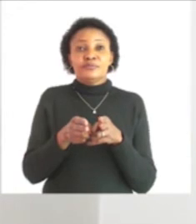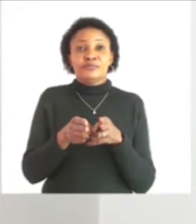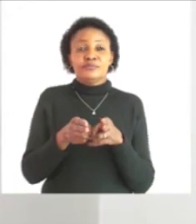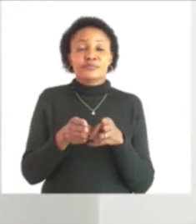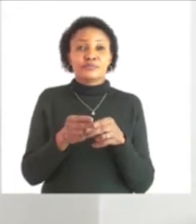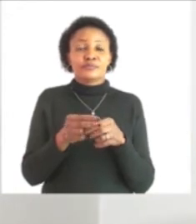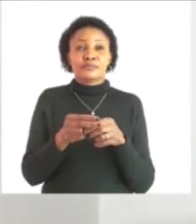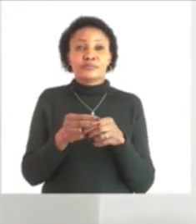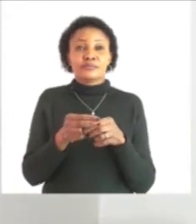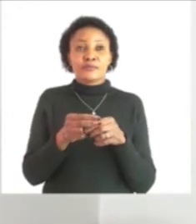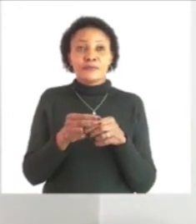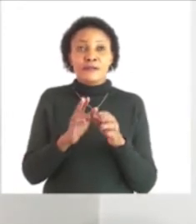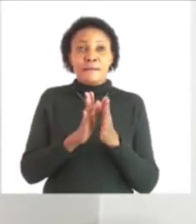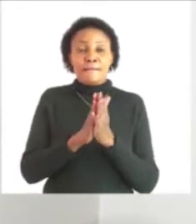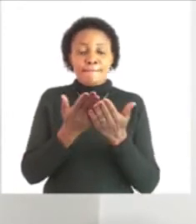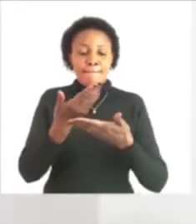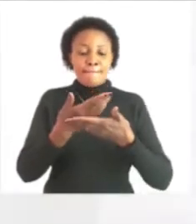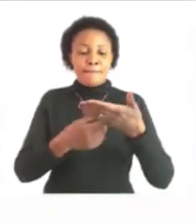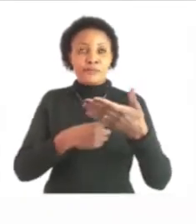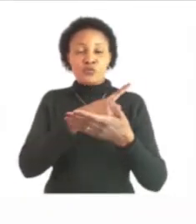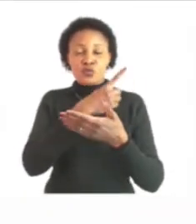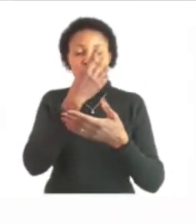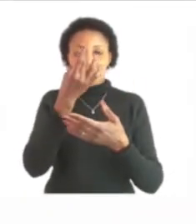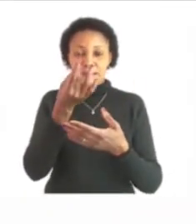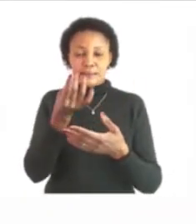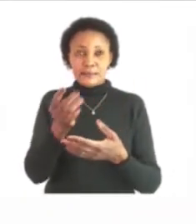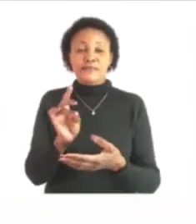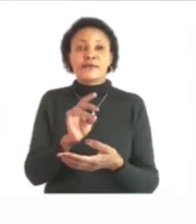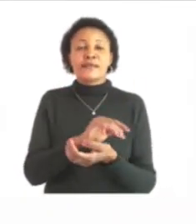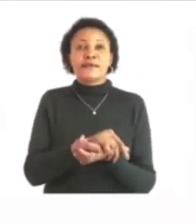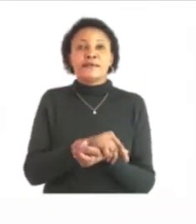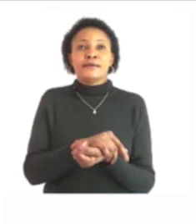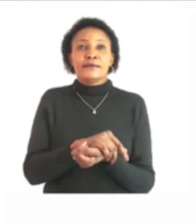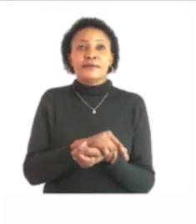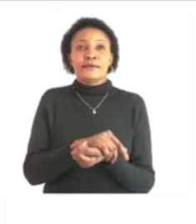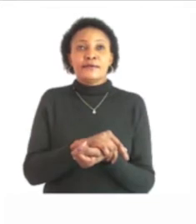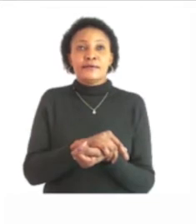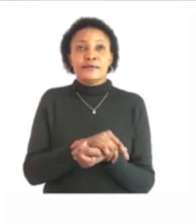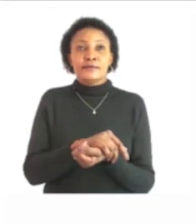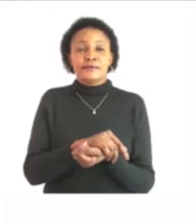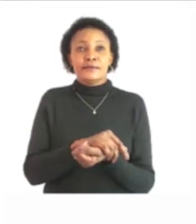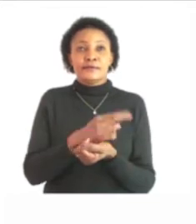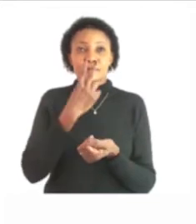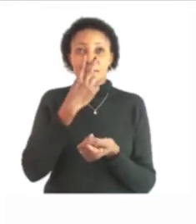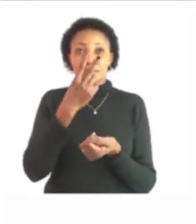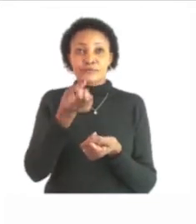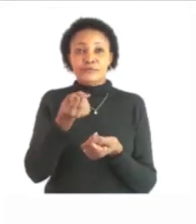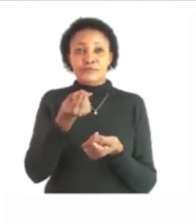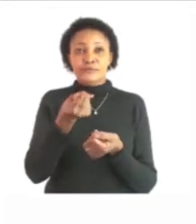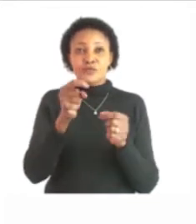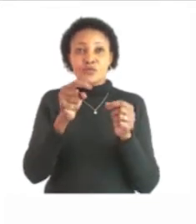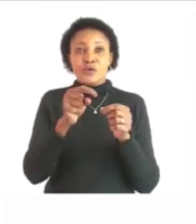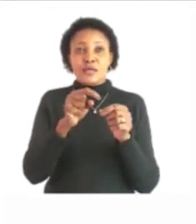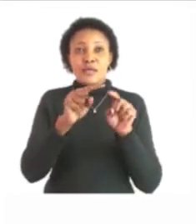Now when you turn to page 17, can you turn to page 17? You will see that we have